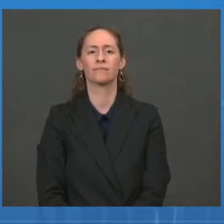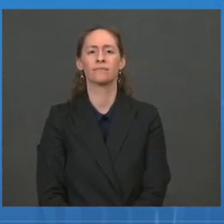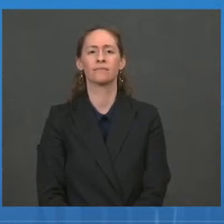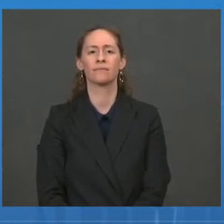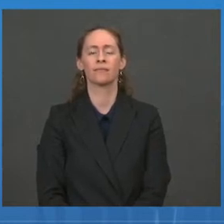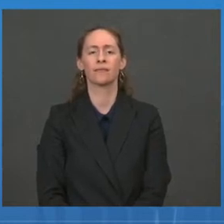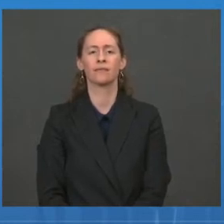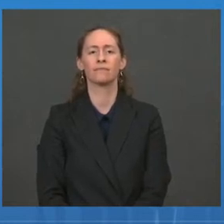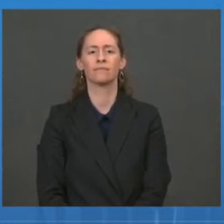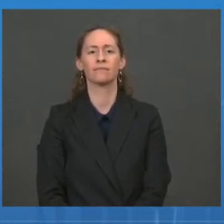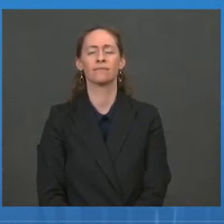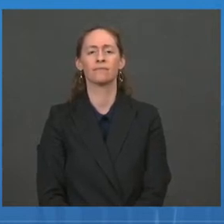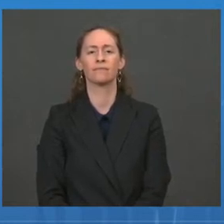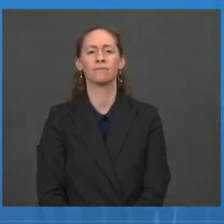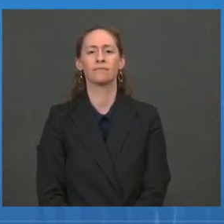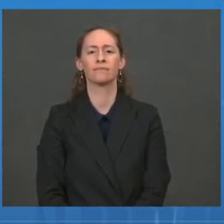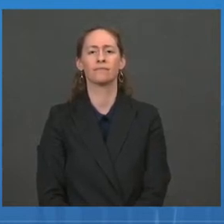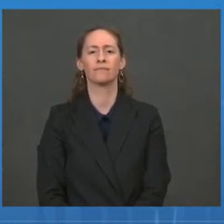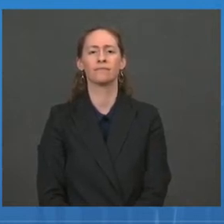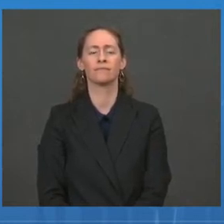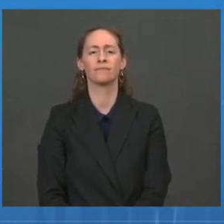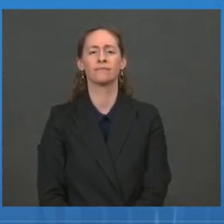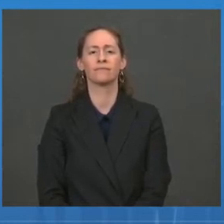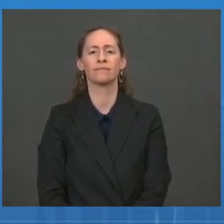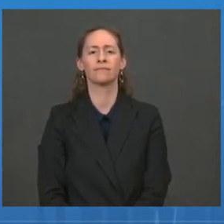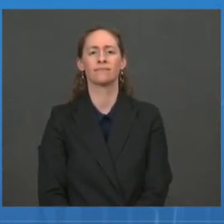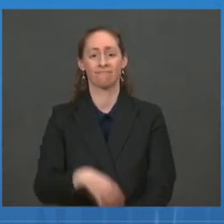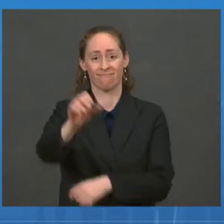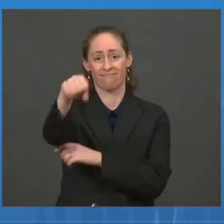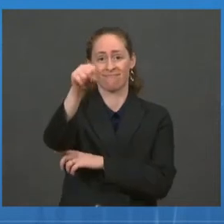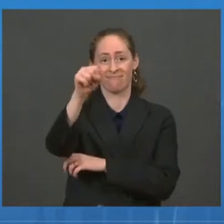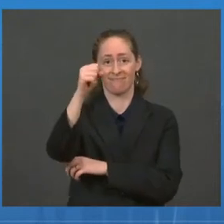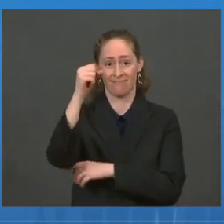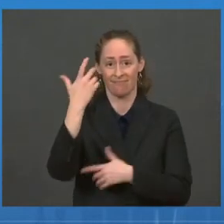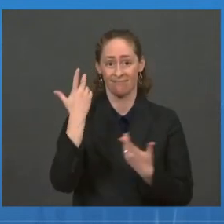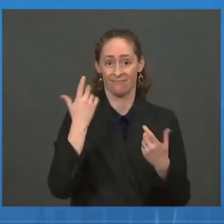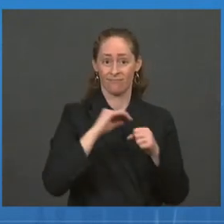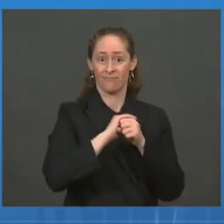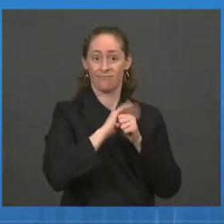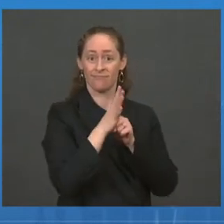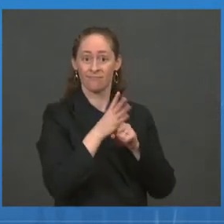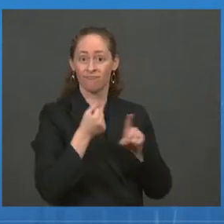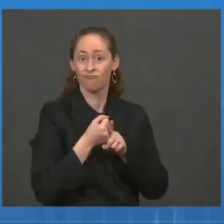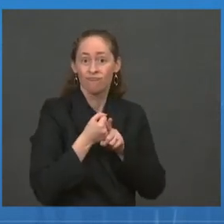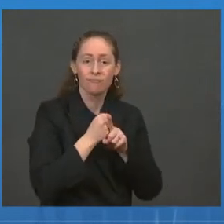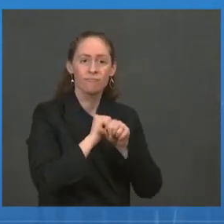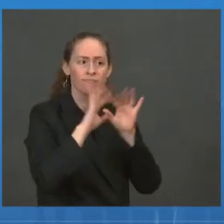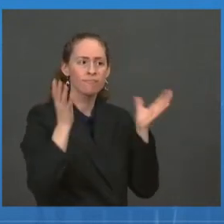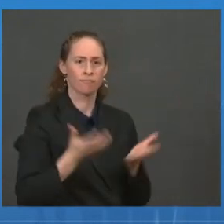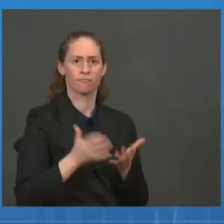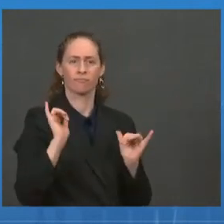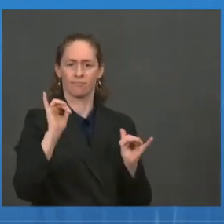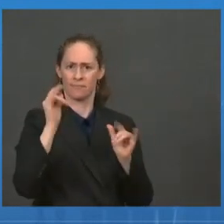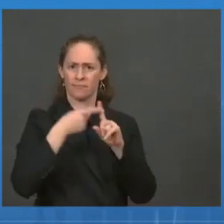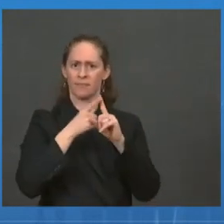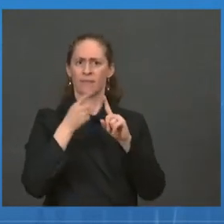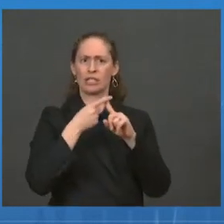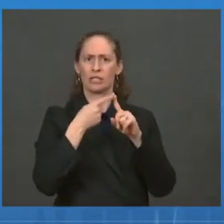preparing for all scenarios following the science and acting aggressively to protect the american people